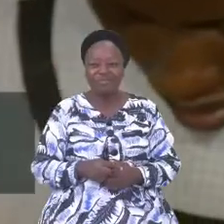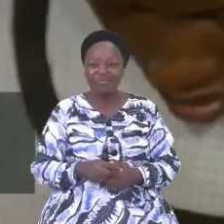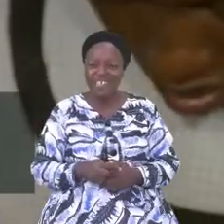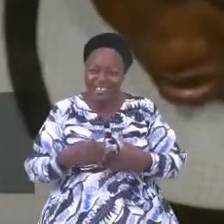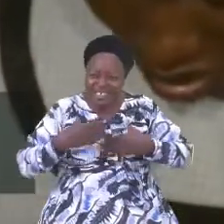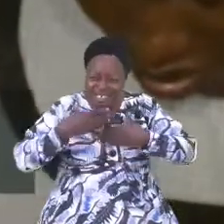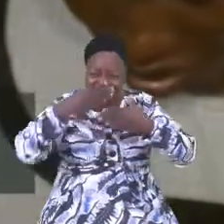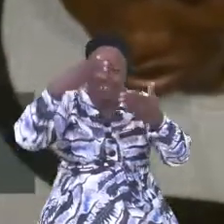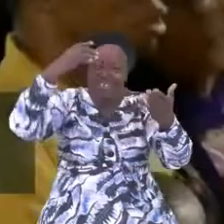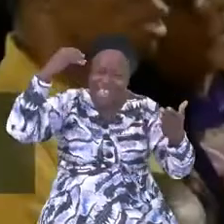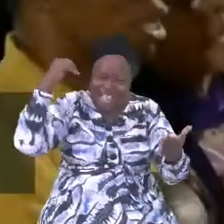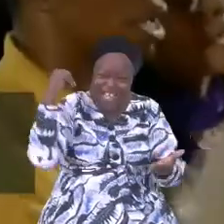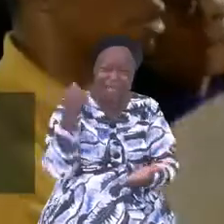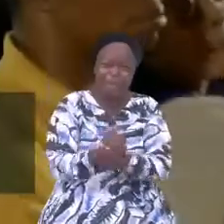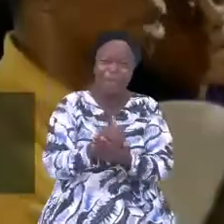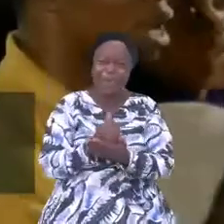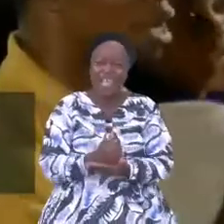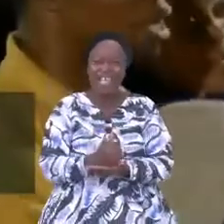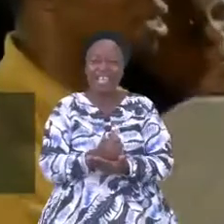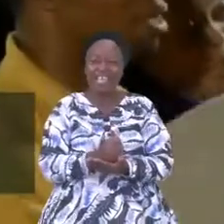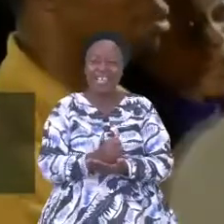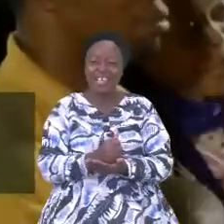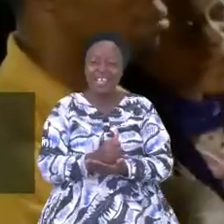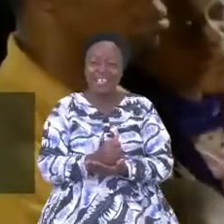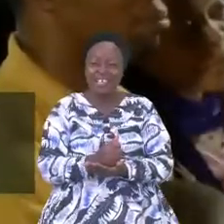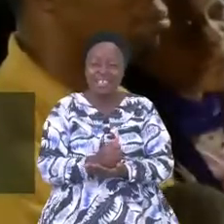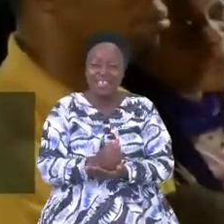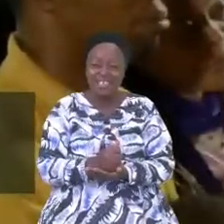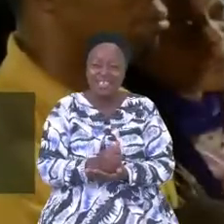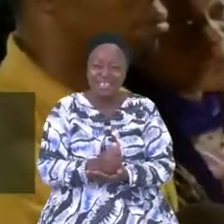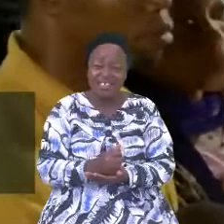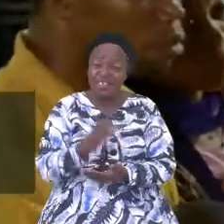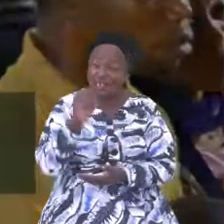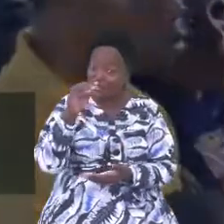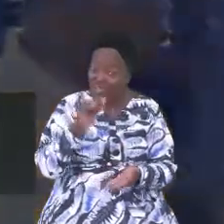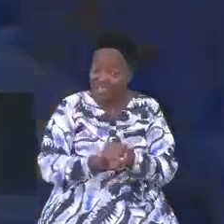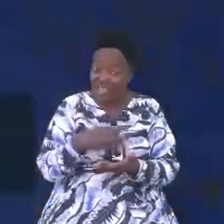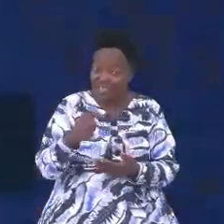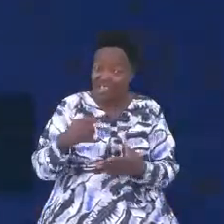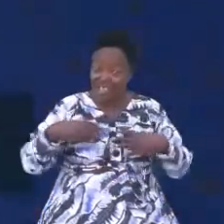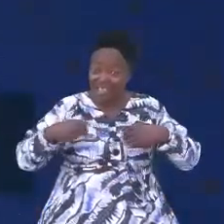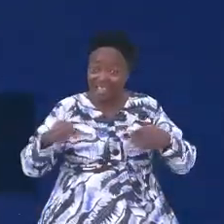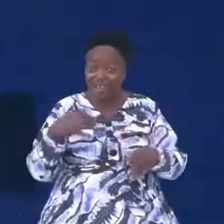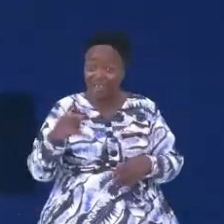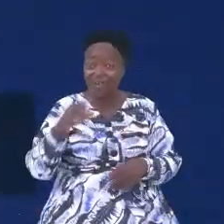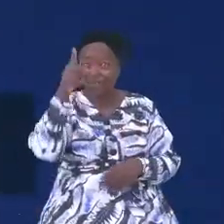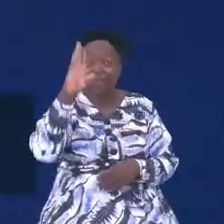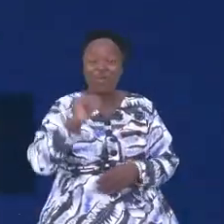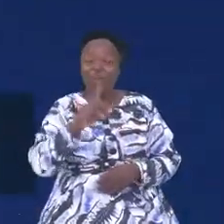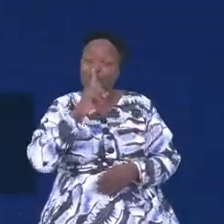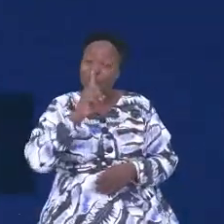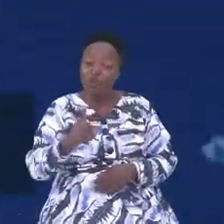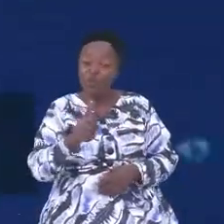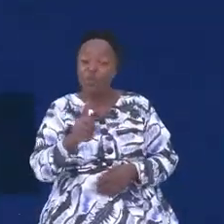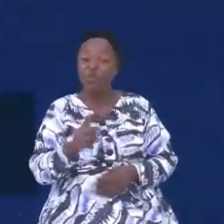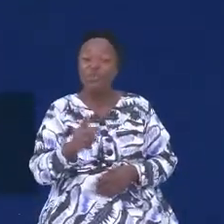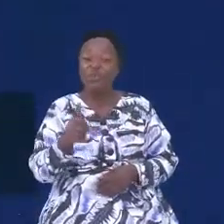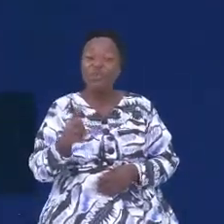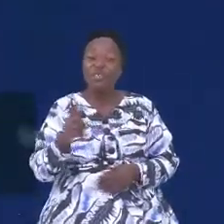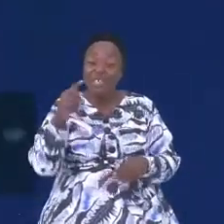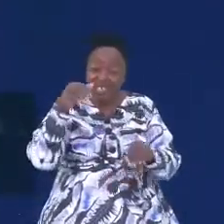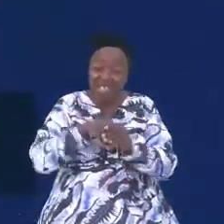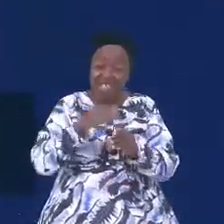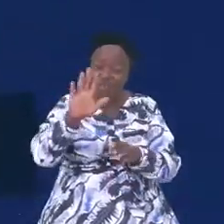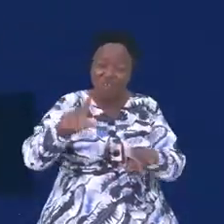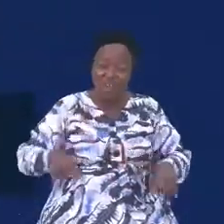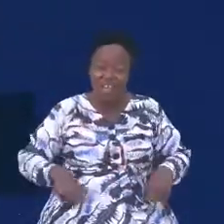good amen. Amen. So that the healing of God will be definite and certain in